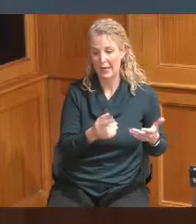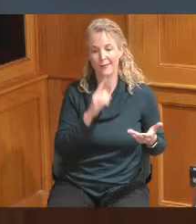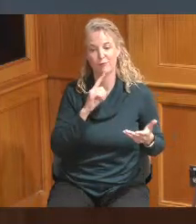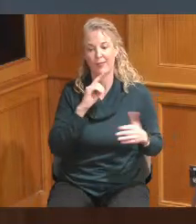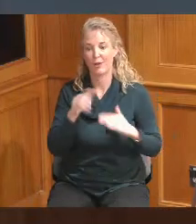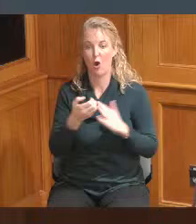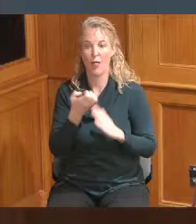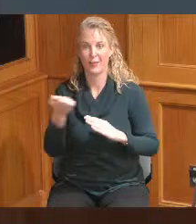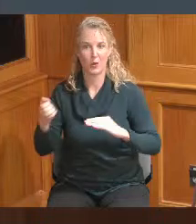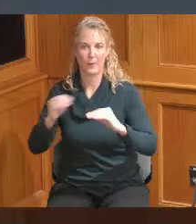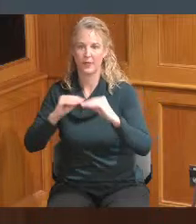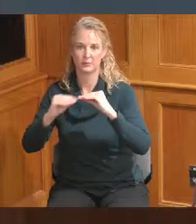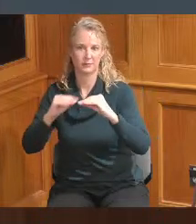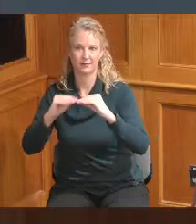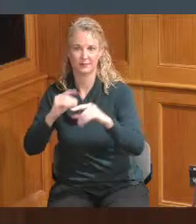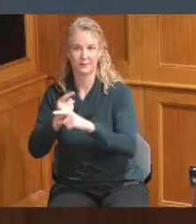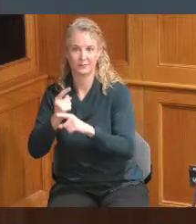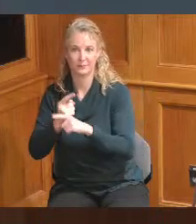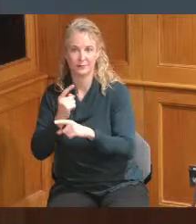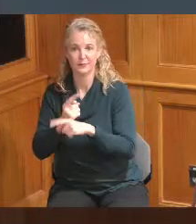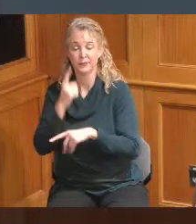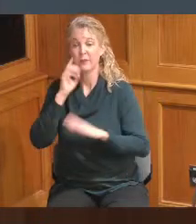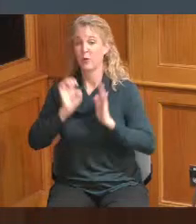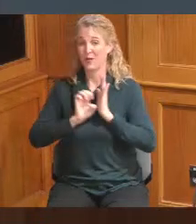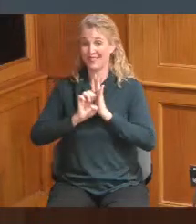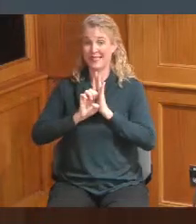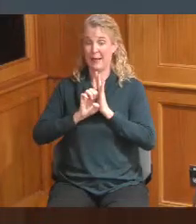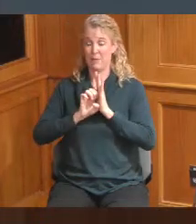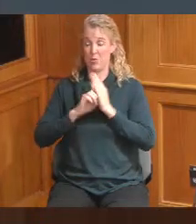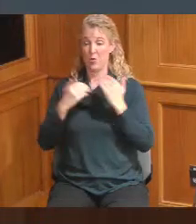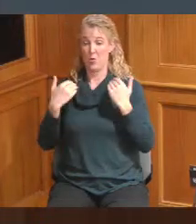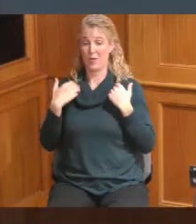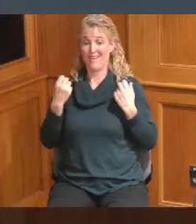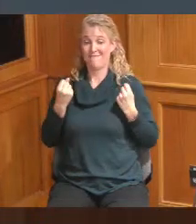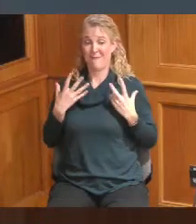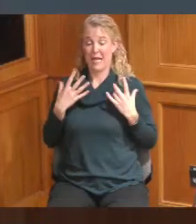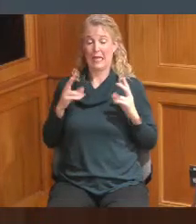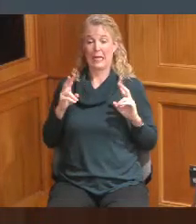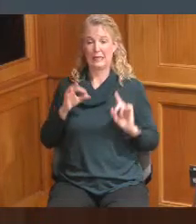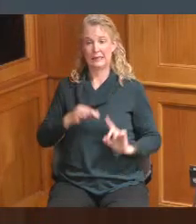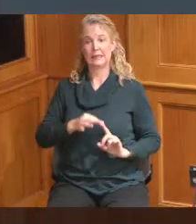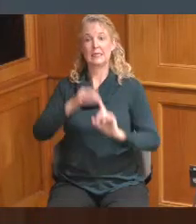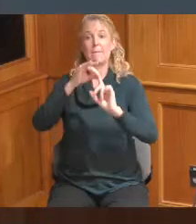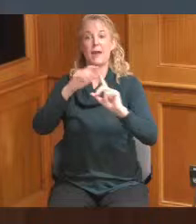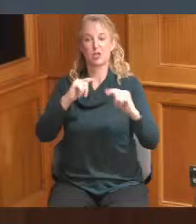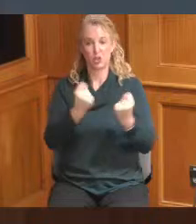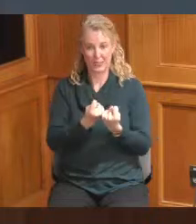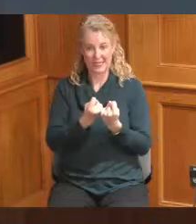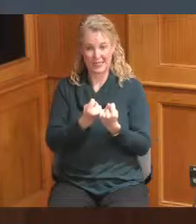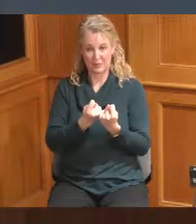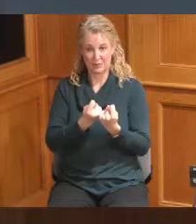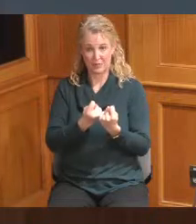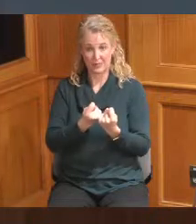other things. So for example, the county now houses multiple specialty teams. We house their equipment for them at a cost